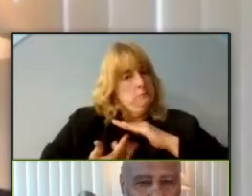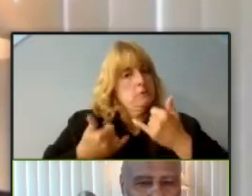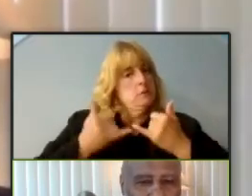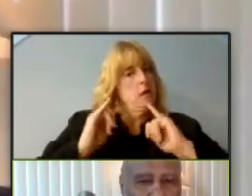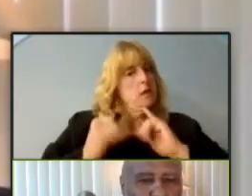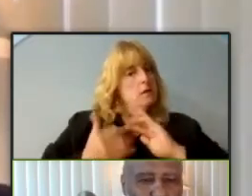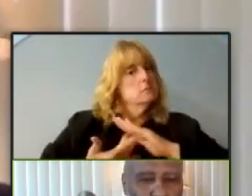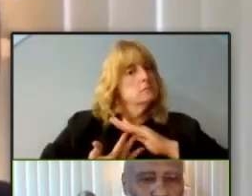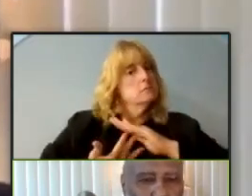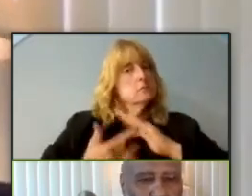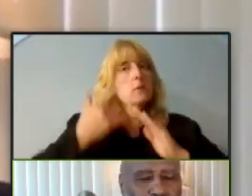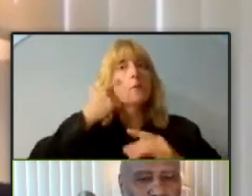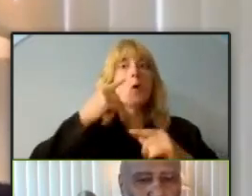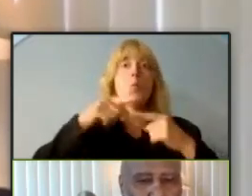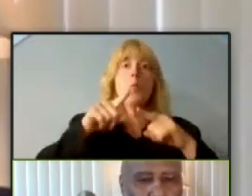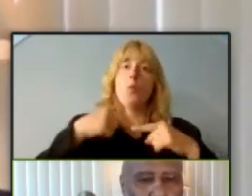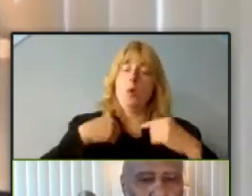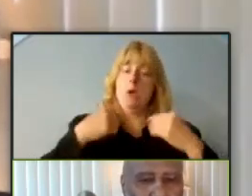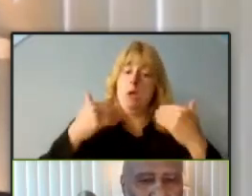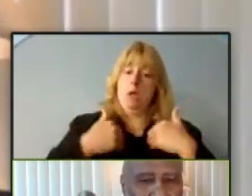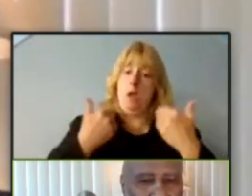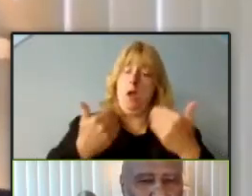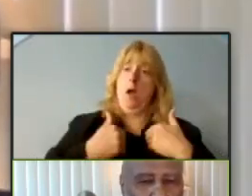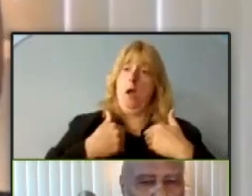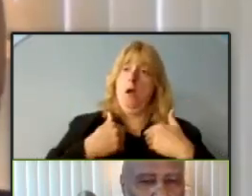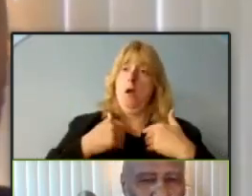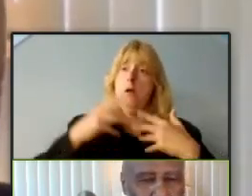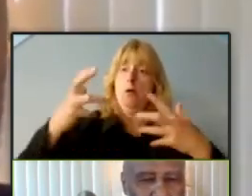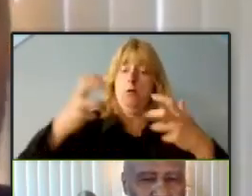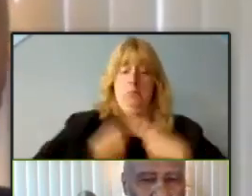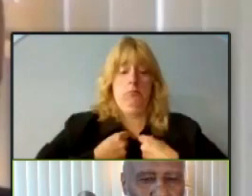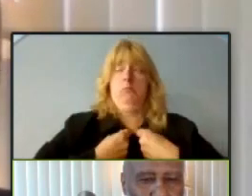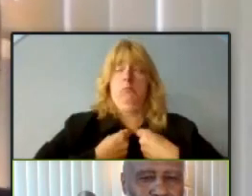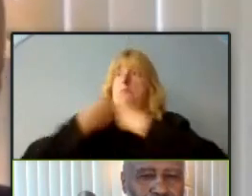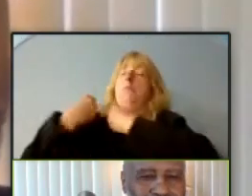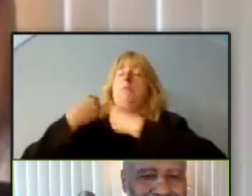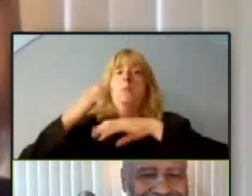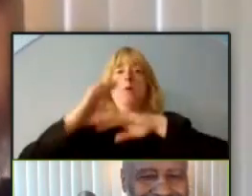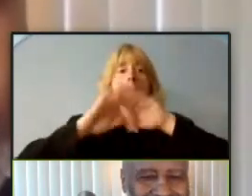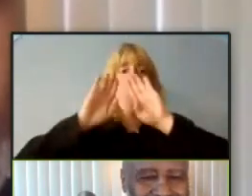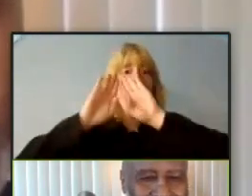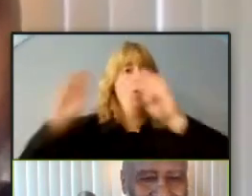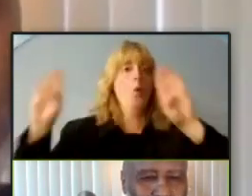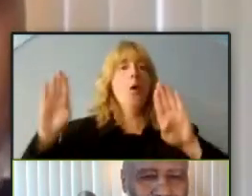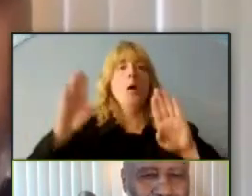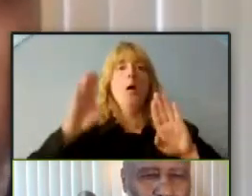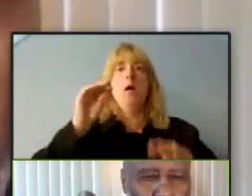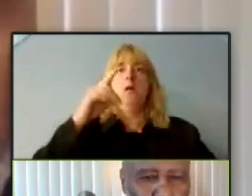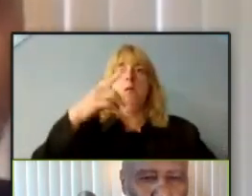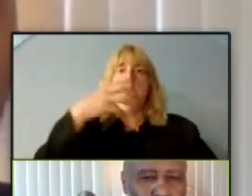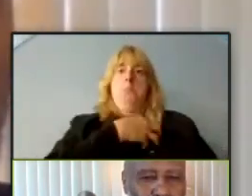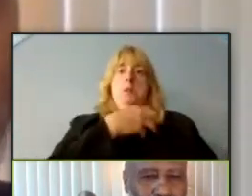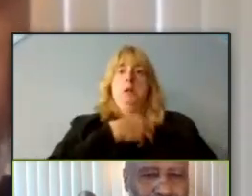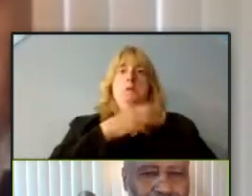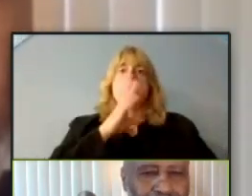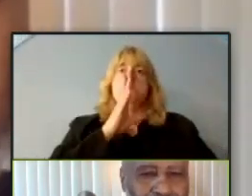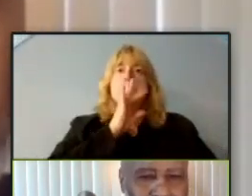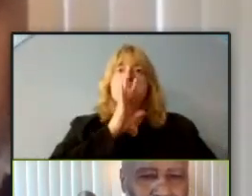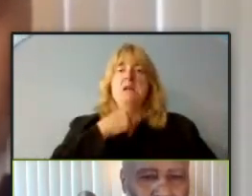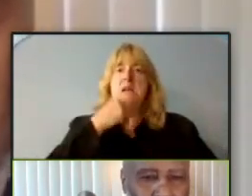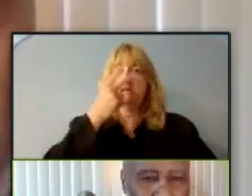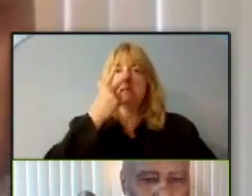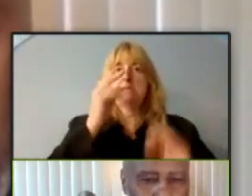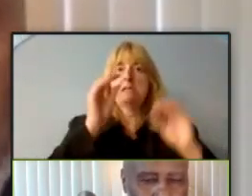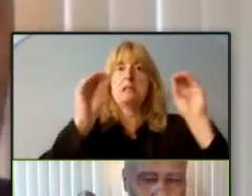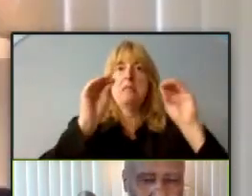we are young and thrown up against a wall and told by police officers, I don't want to see anything but elbows and